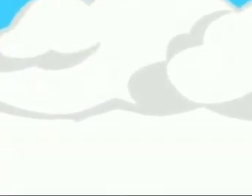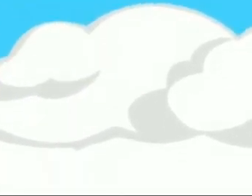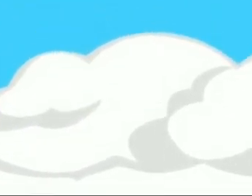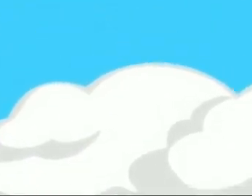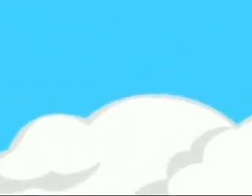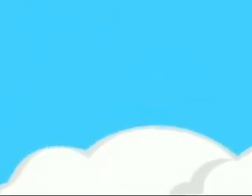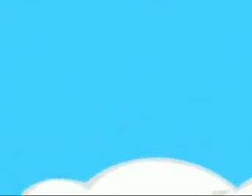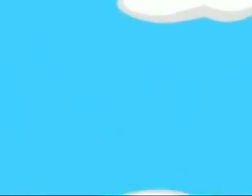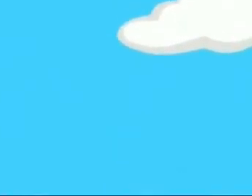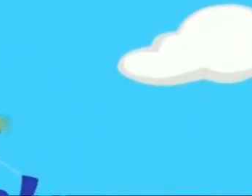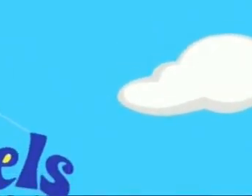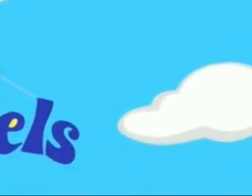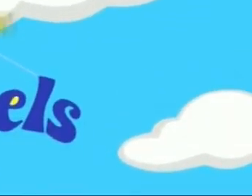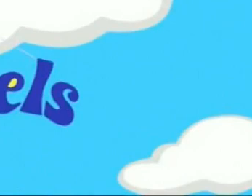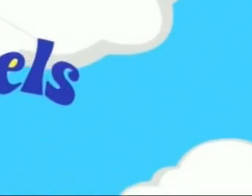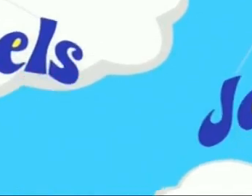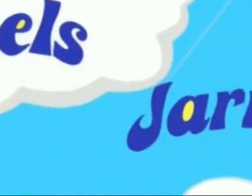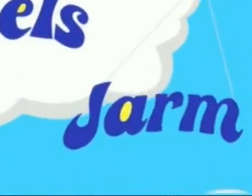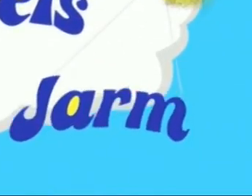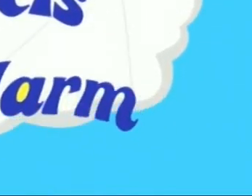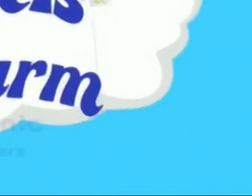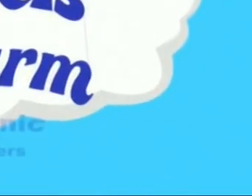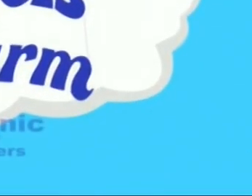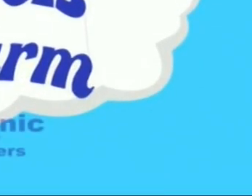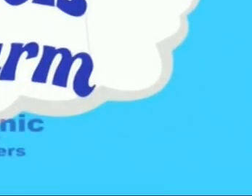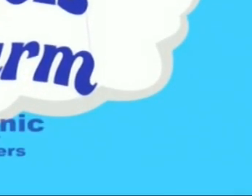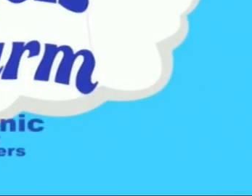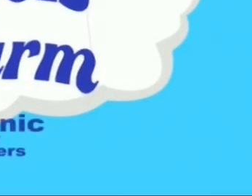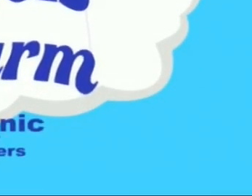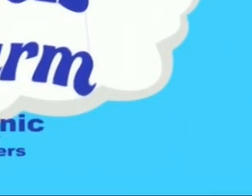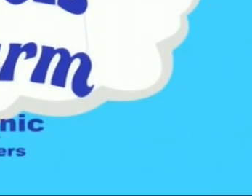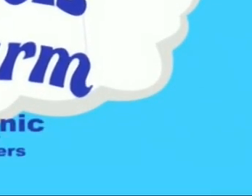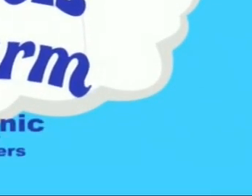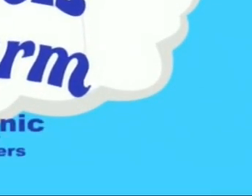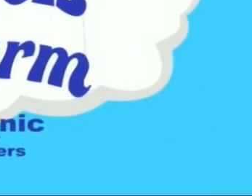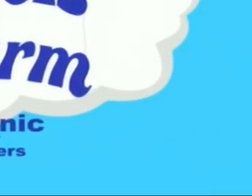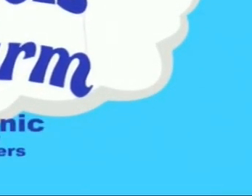you from harm. Angels, angels, angels of Jarm.